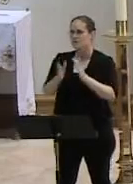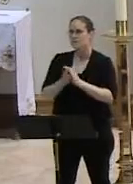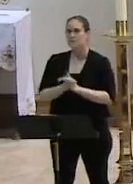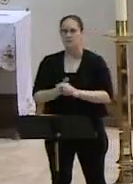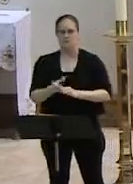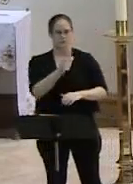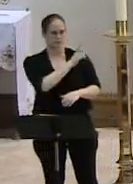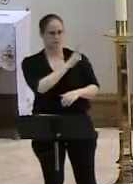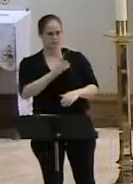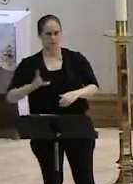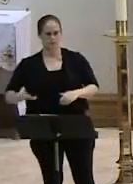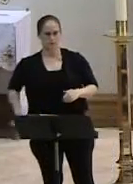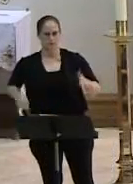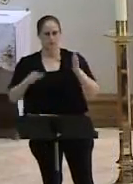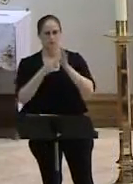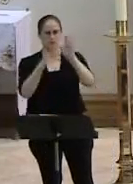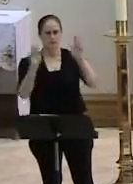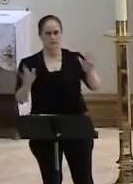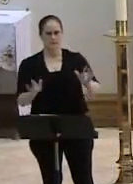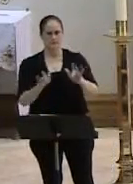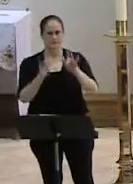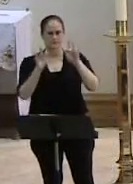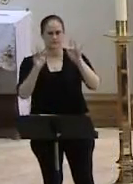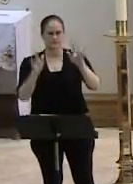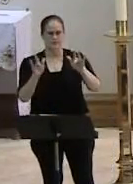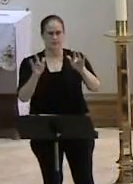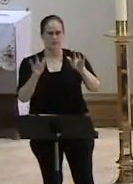eleison, Kyrie